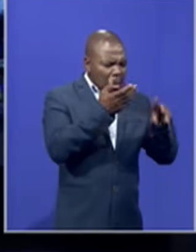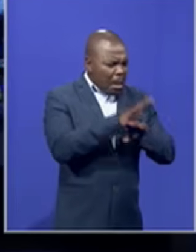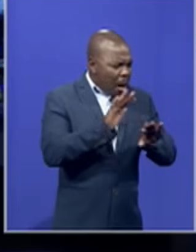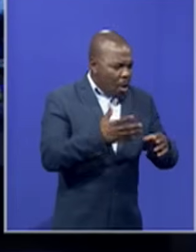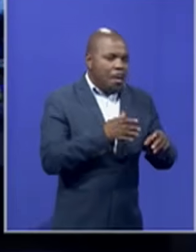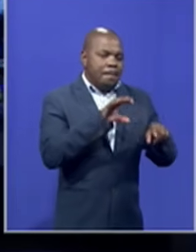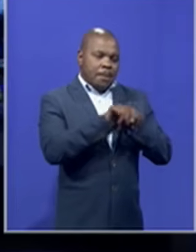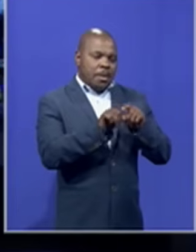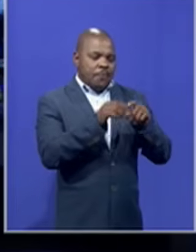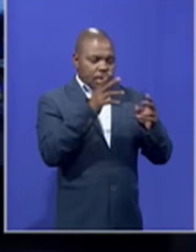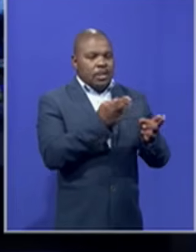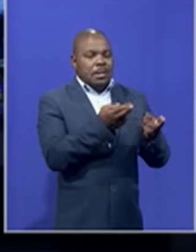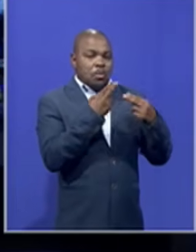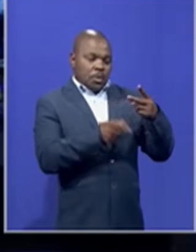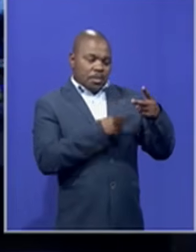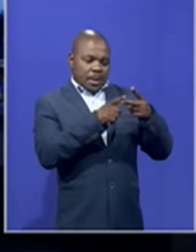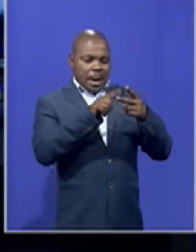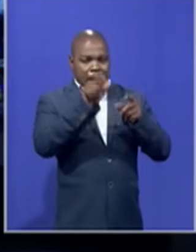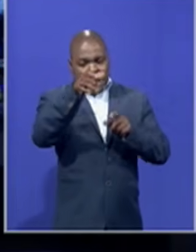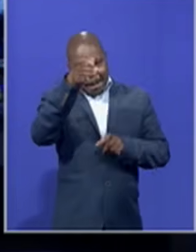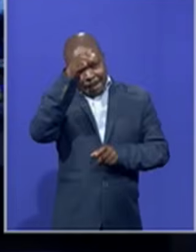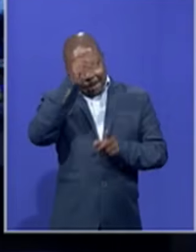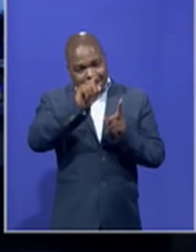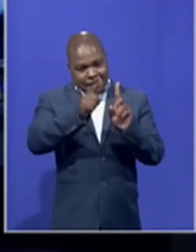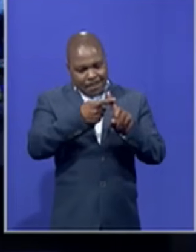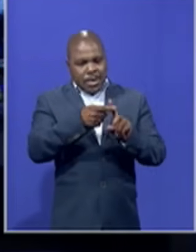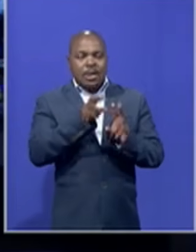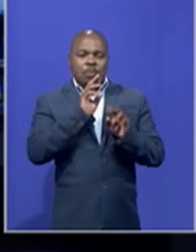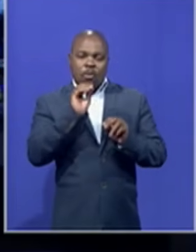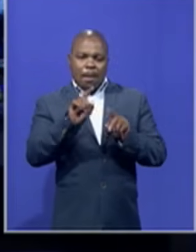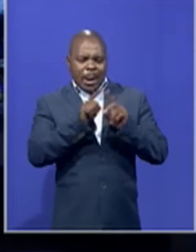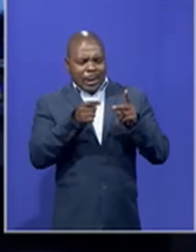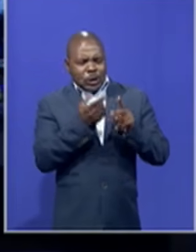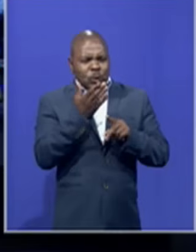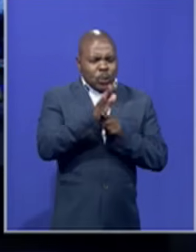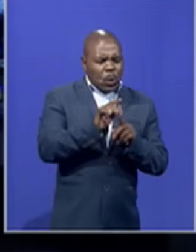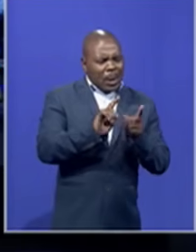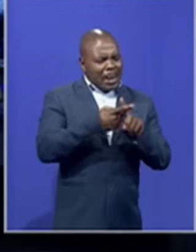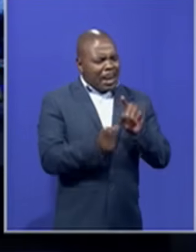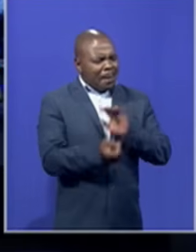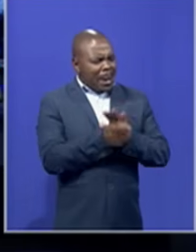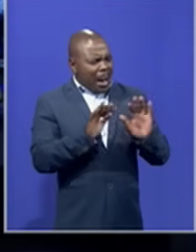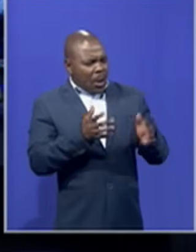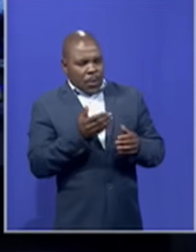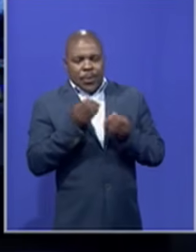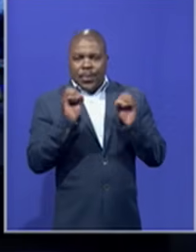phethetswe ho kenyeletswa le tlaleho ya setsebi sa dikotsi e supang ha o sa hlaka hore kotsi eo e bakilwe keng.